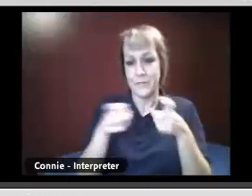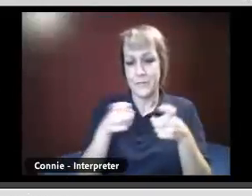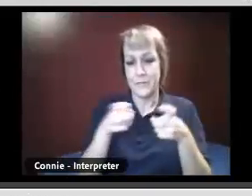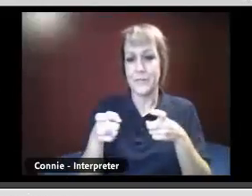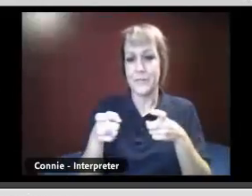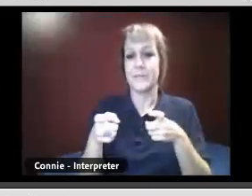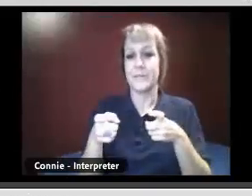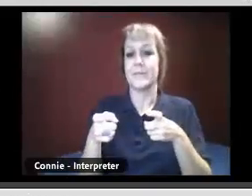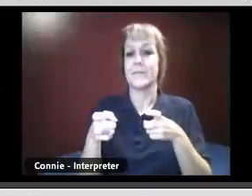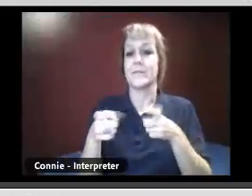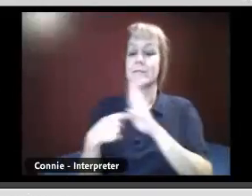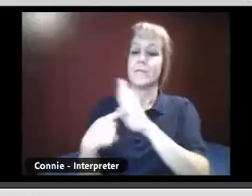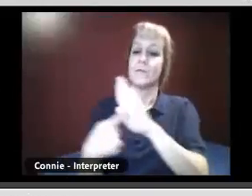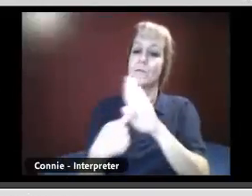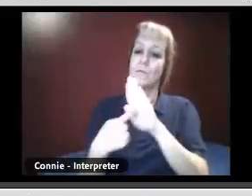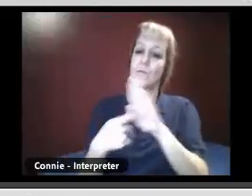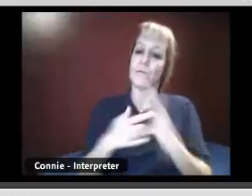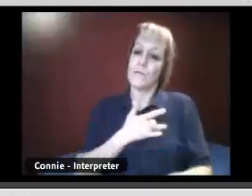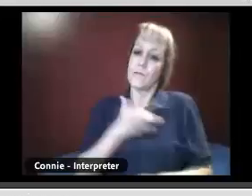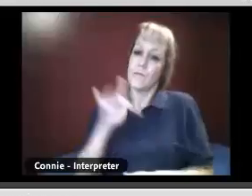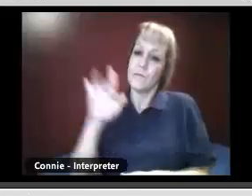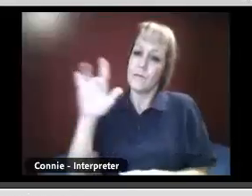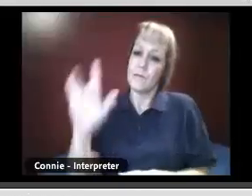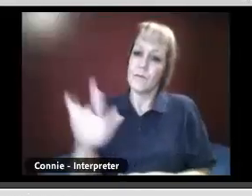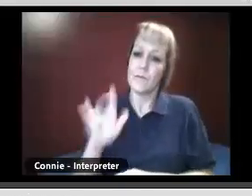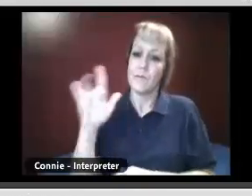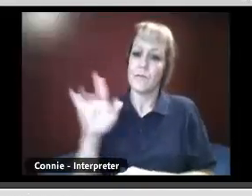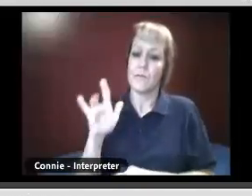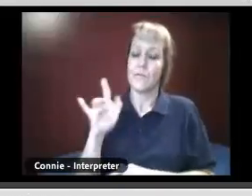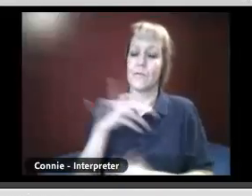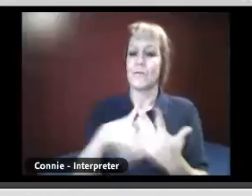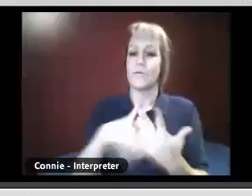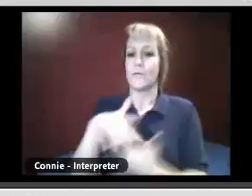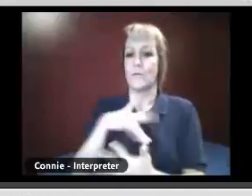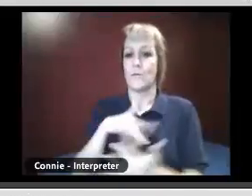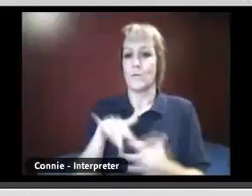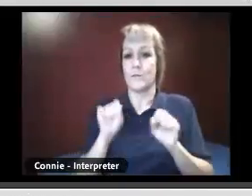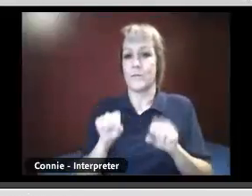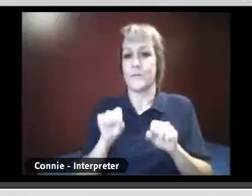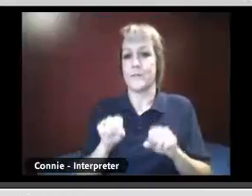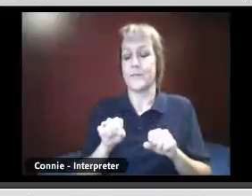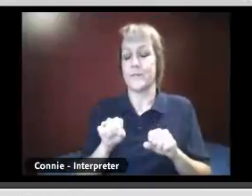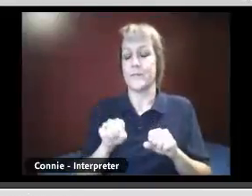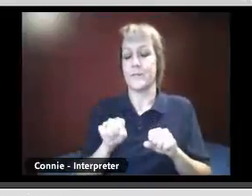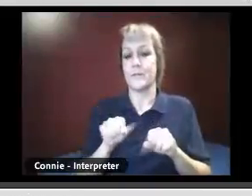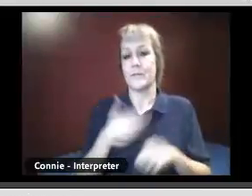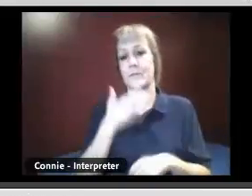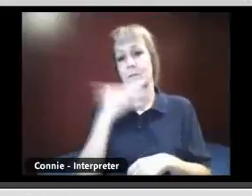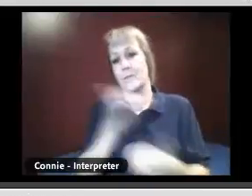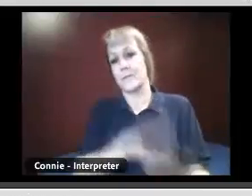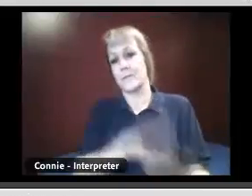some empathy, as we move into the social competencies about the best approaches to take